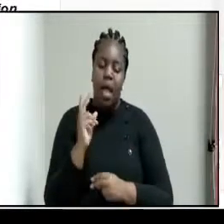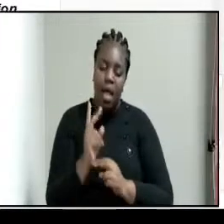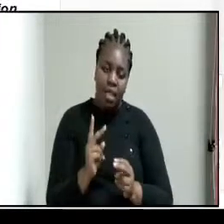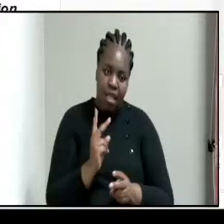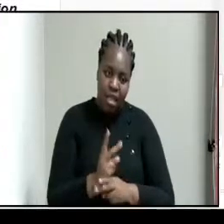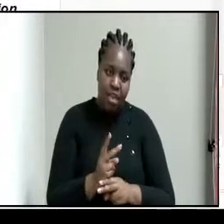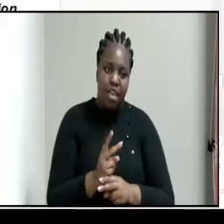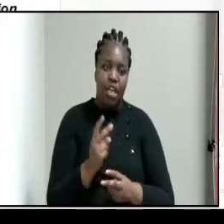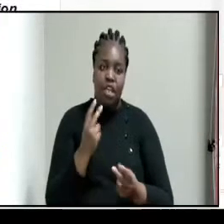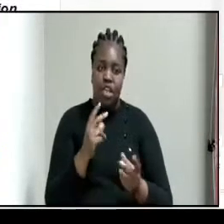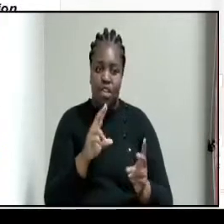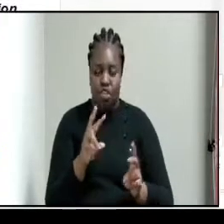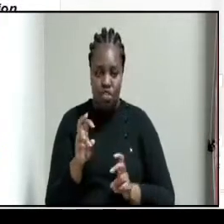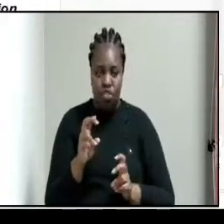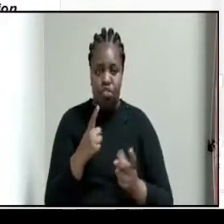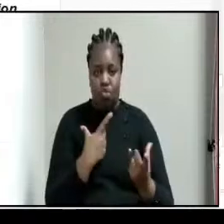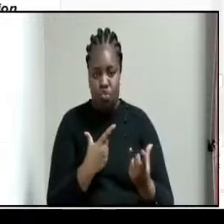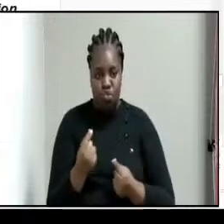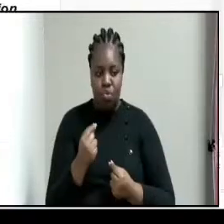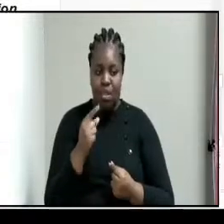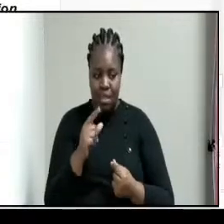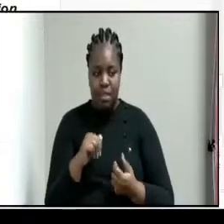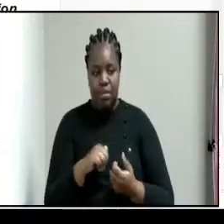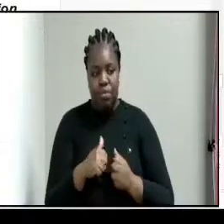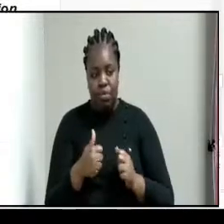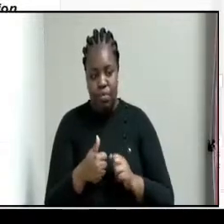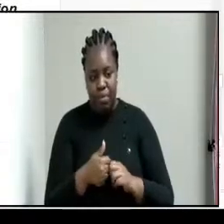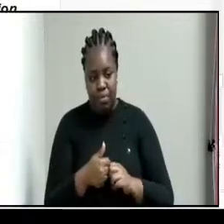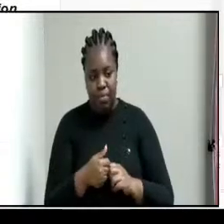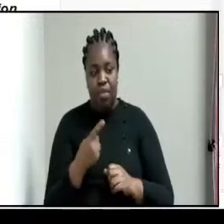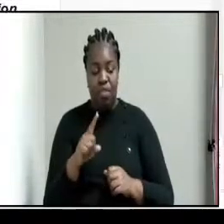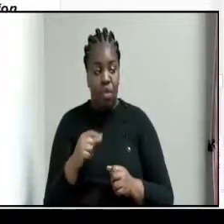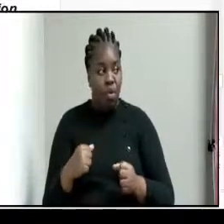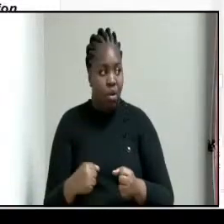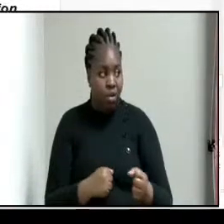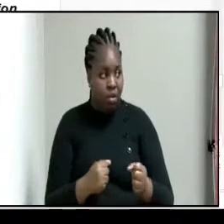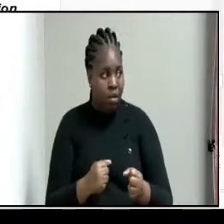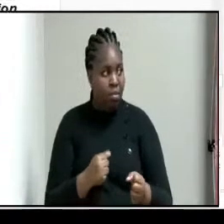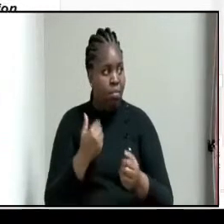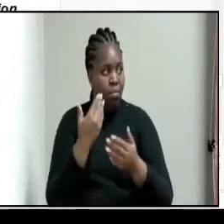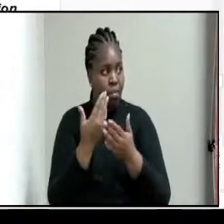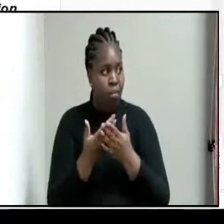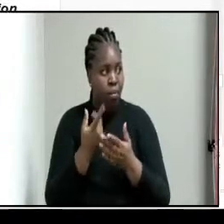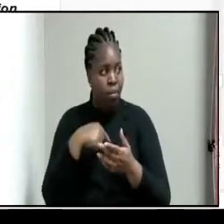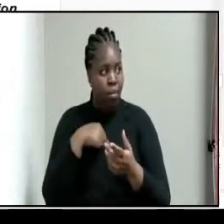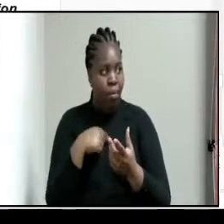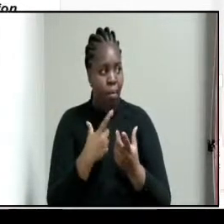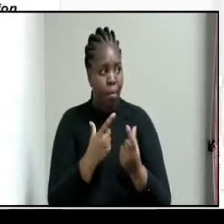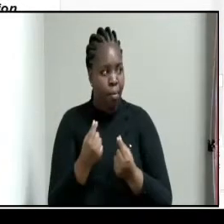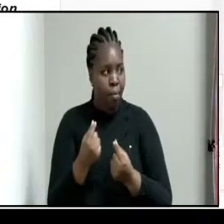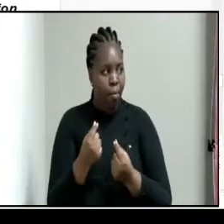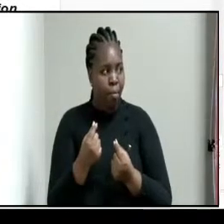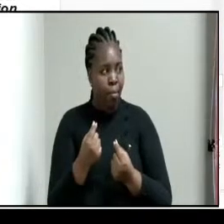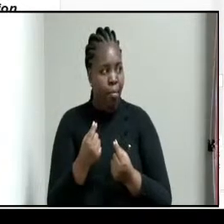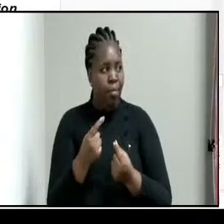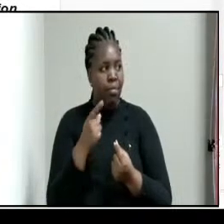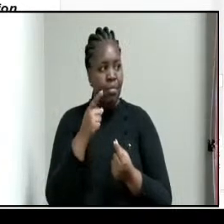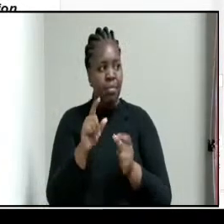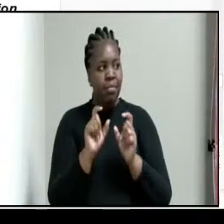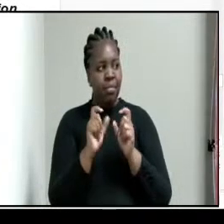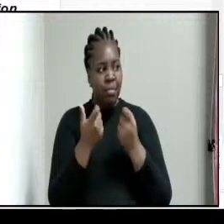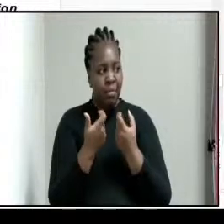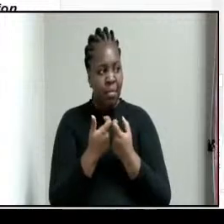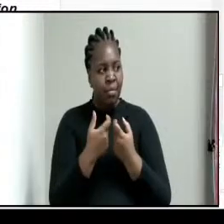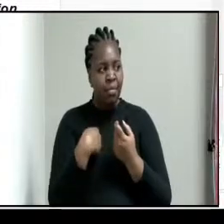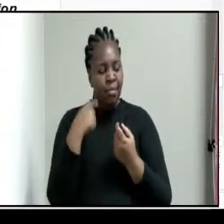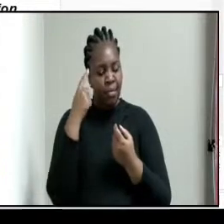again, the issue of implementation comes to the fore. Now, for a strategy to be reasonable, I refer the commissioners and, of